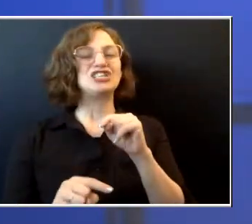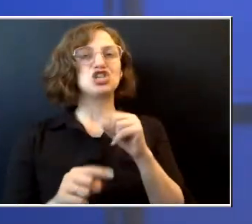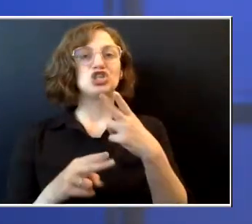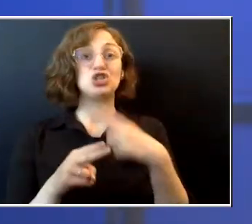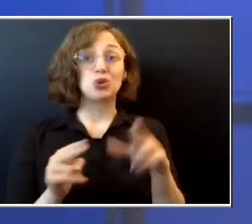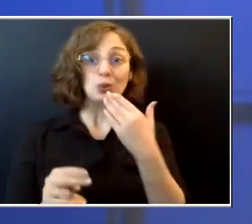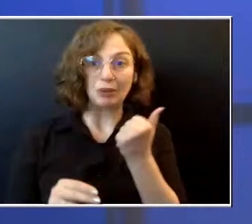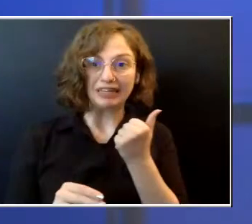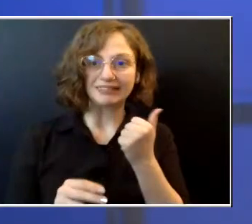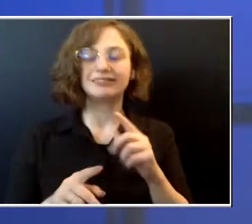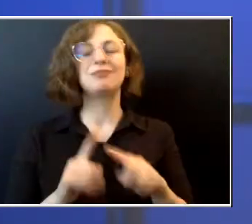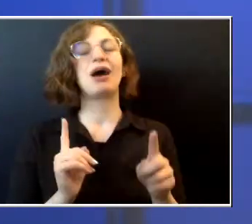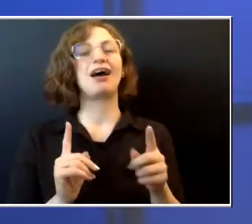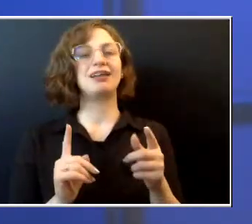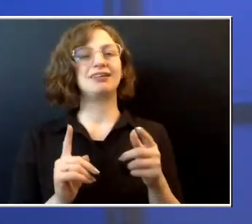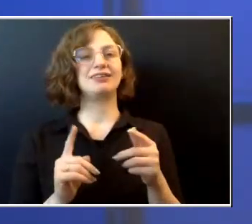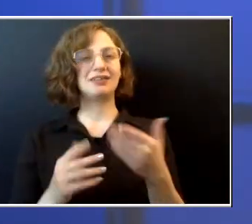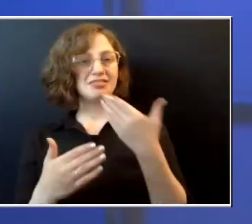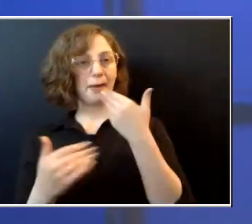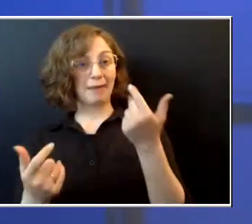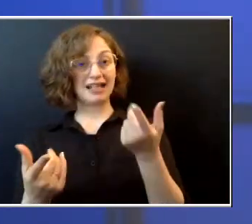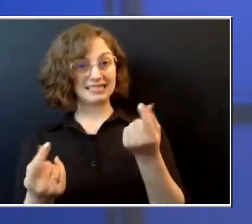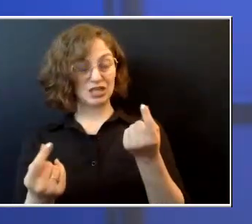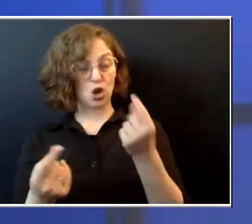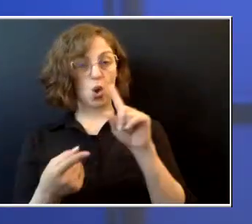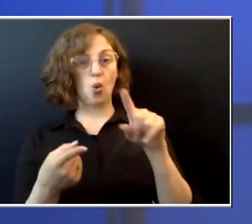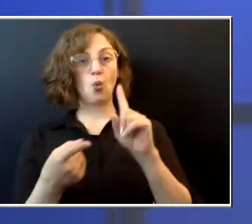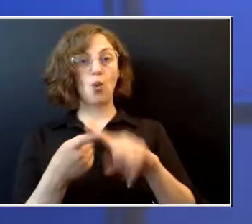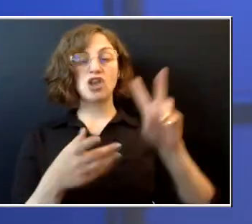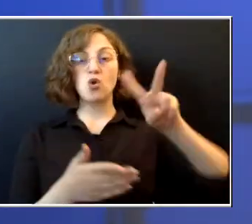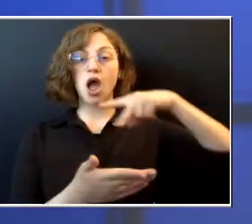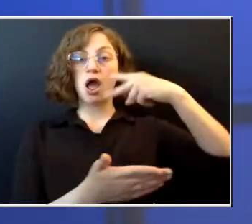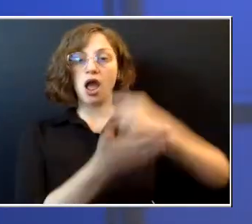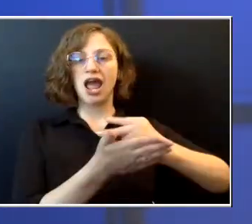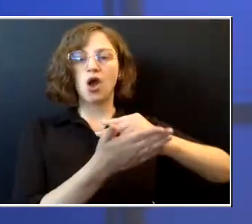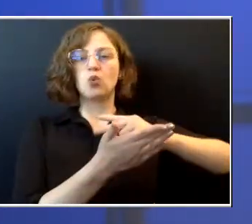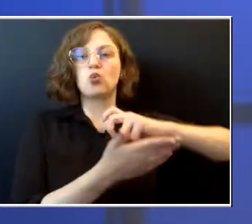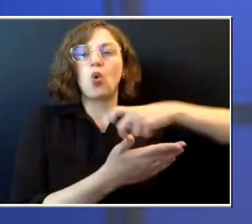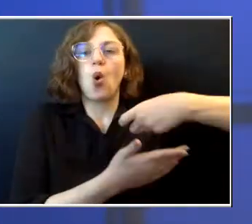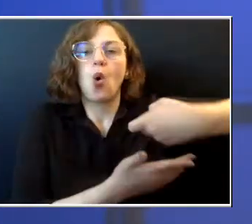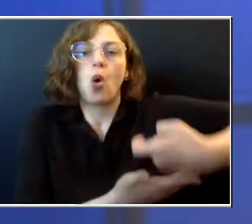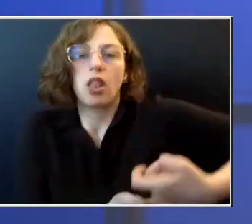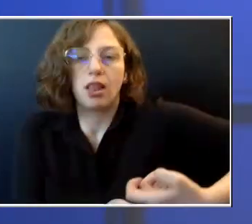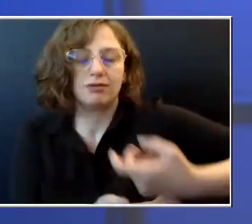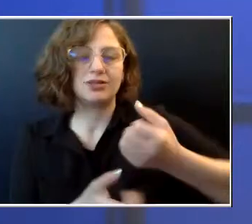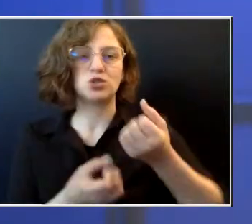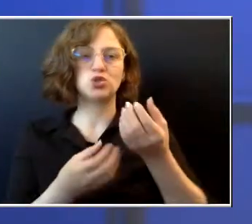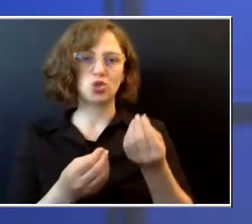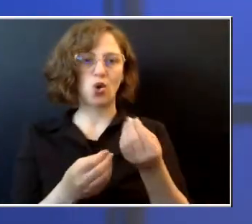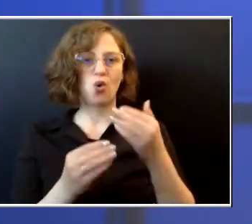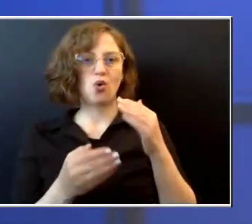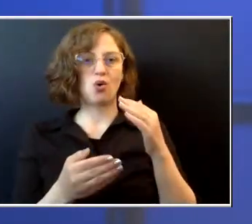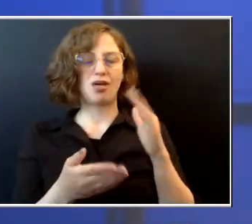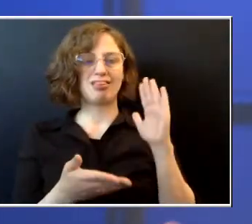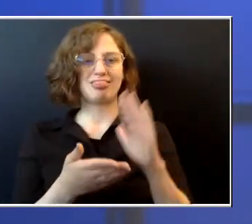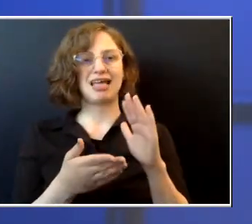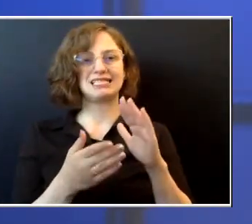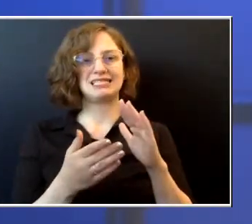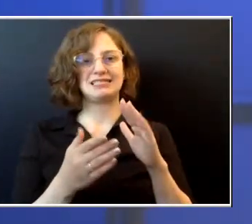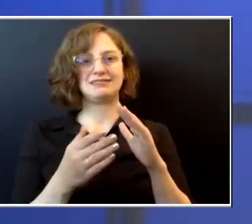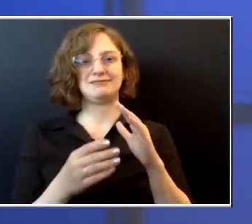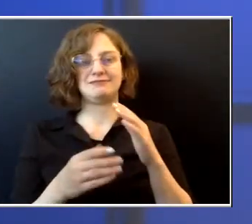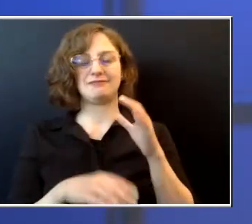do is when you hit the ground, roll, so you minimize the forces acting on you, and then lower the height of the fall if you can. There's